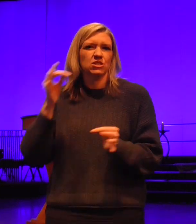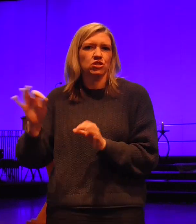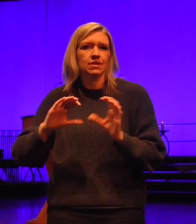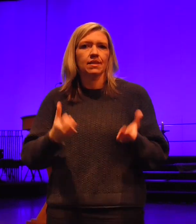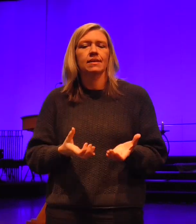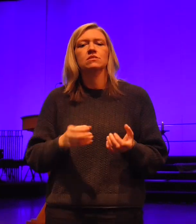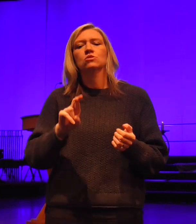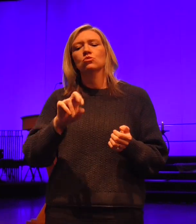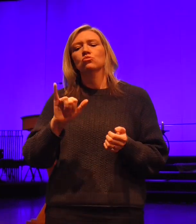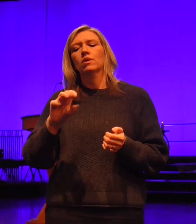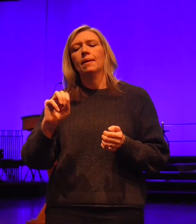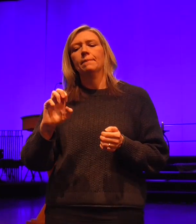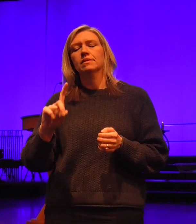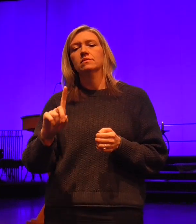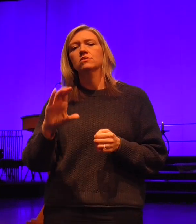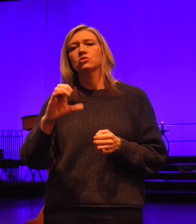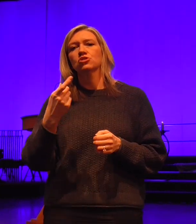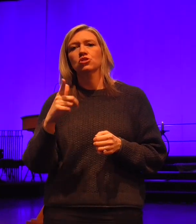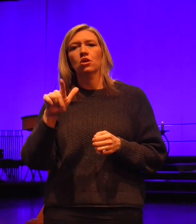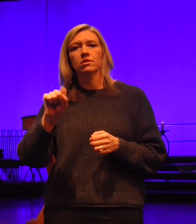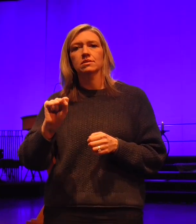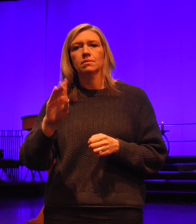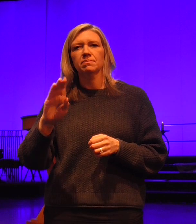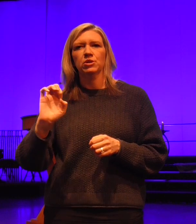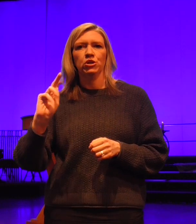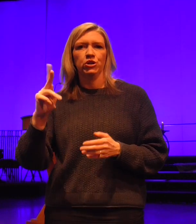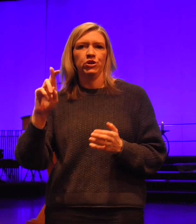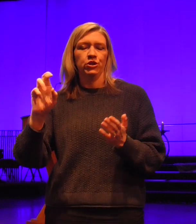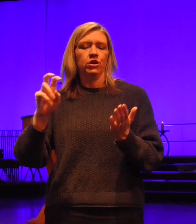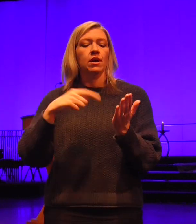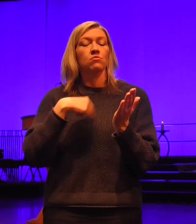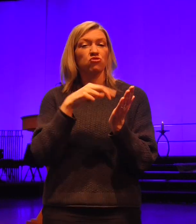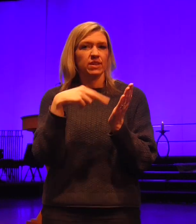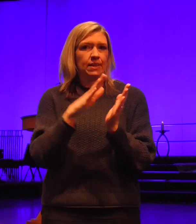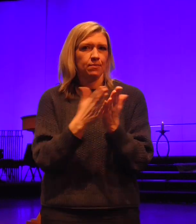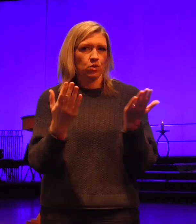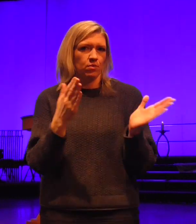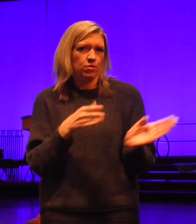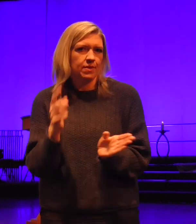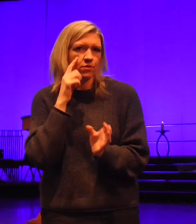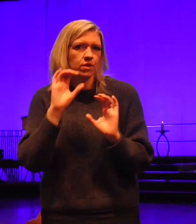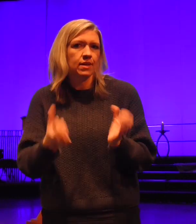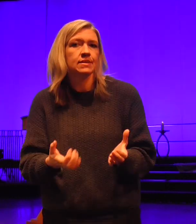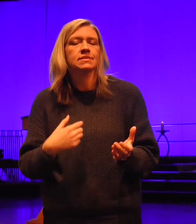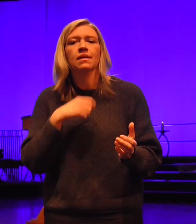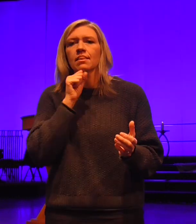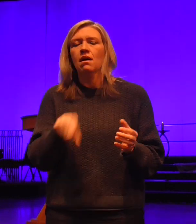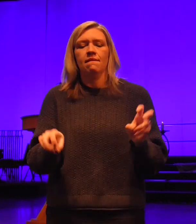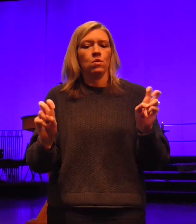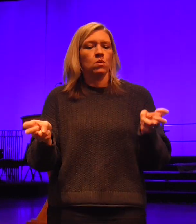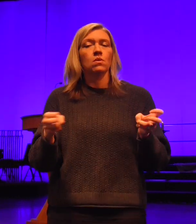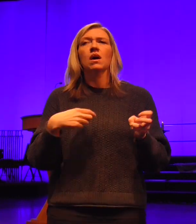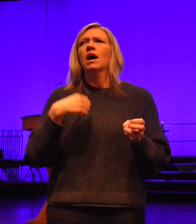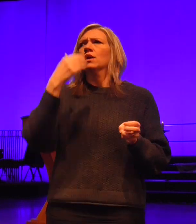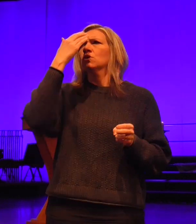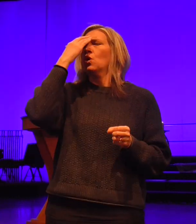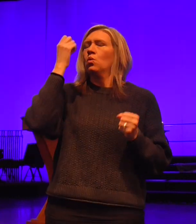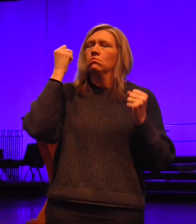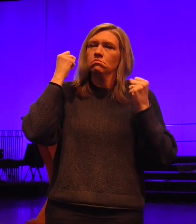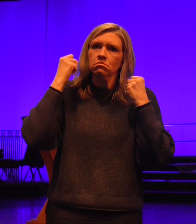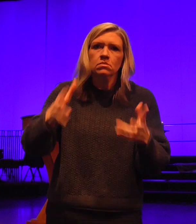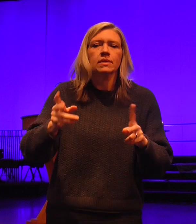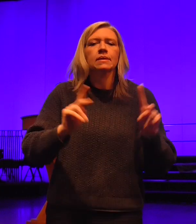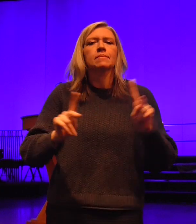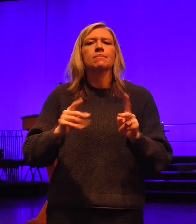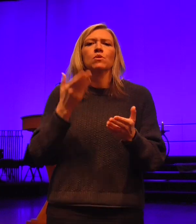Charles Barker. I'm reading the book to prep for class, and I just loved what he said here. He says, I know hundreds of people who have proven this larger